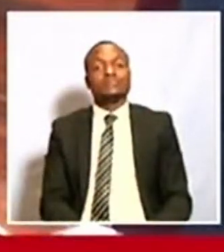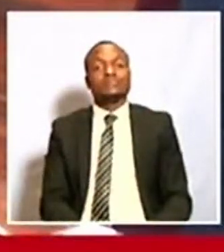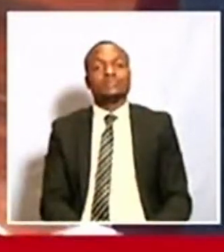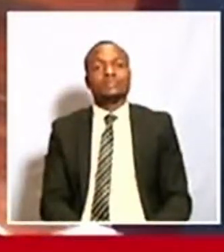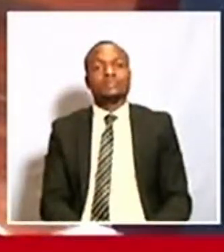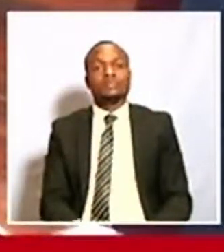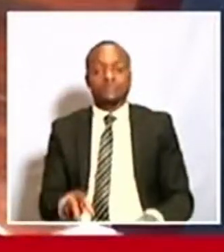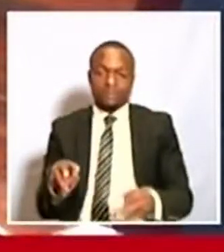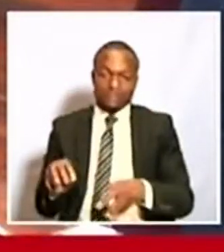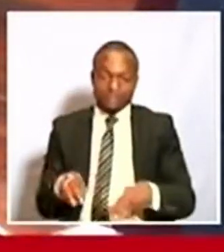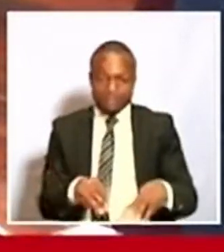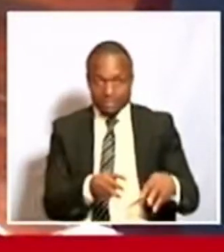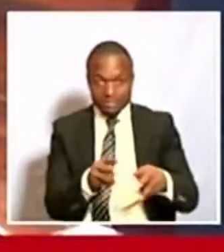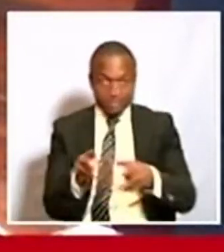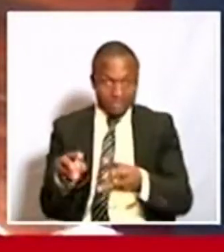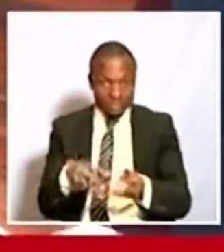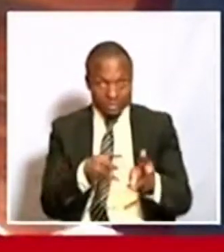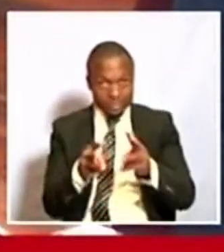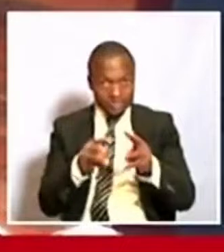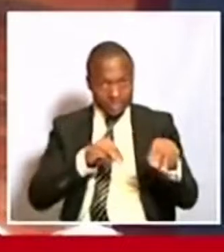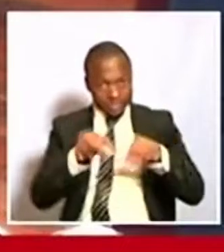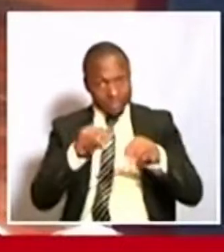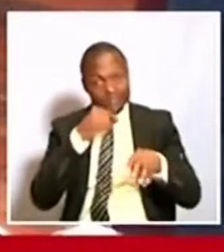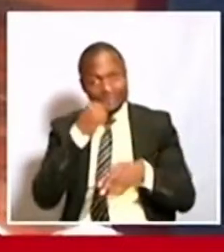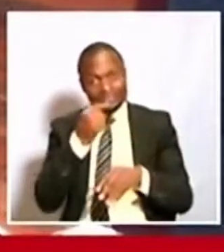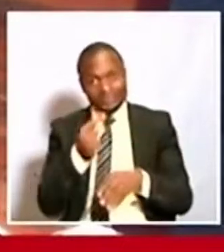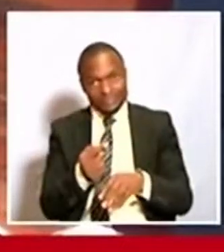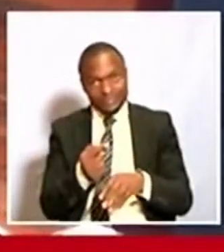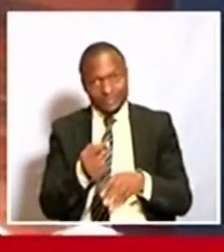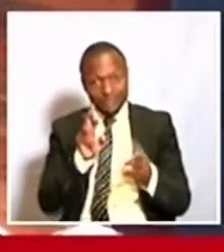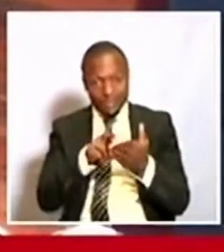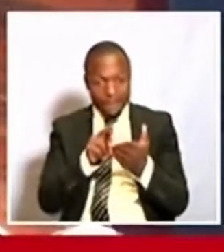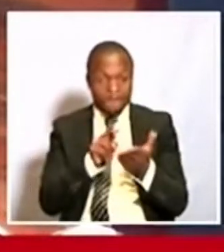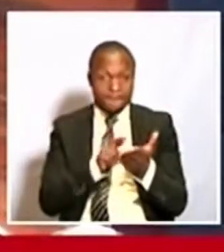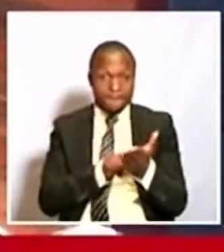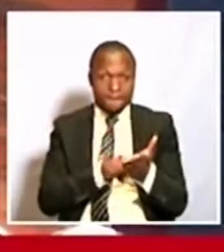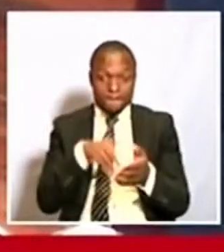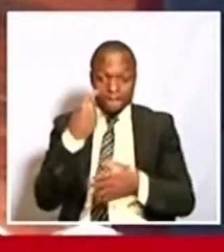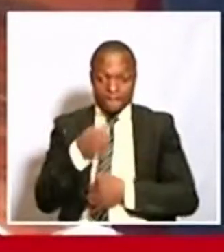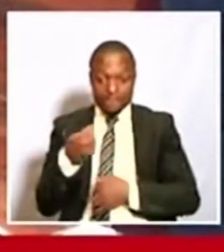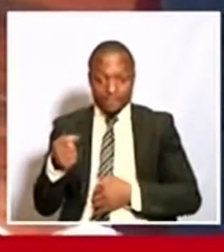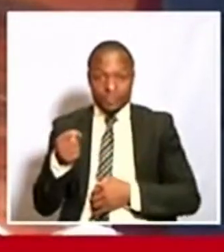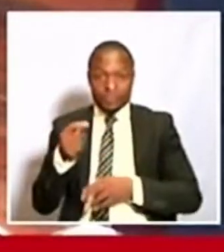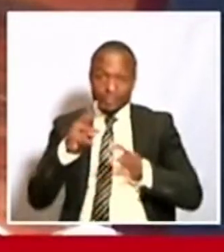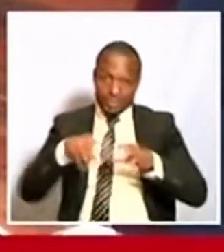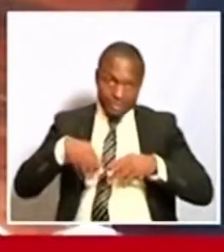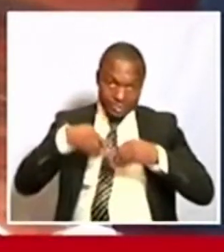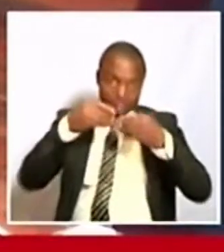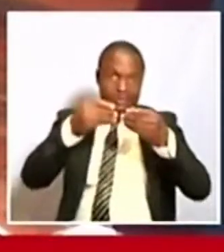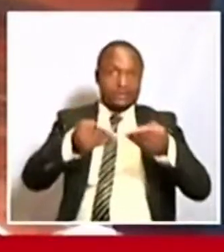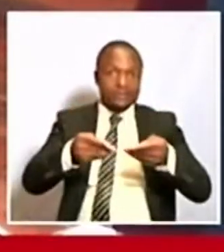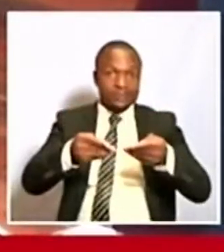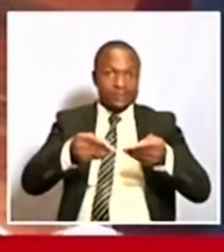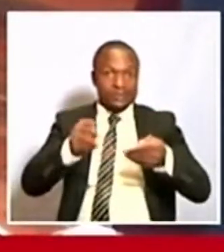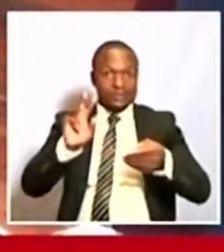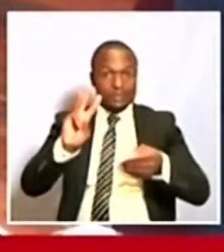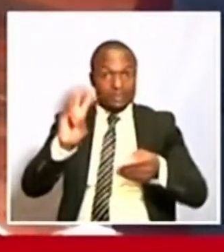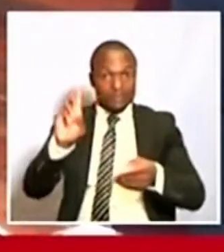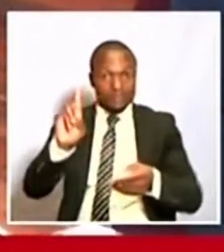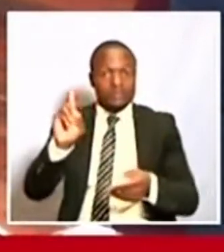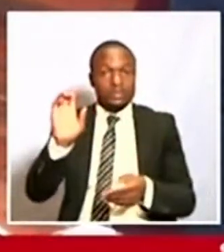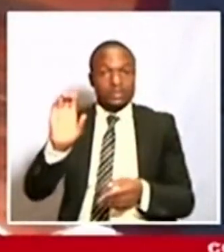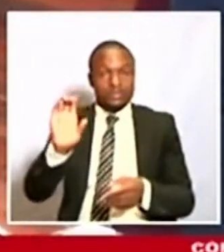The remedial measure is that management wishes to state that reporting tools have been provided to the World Development